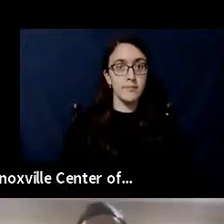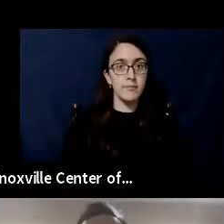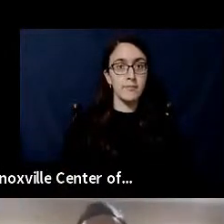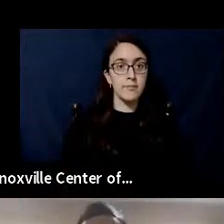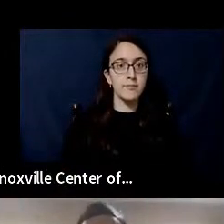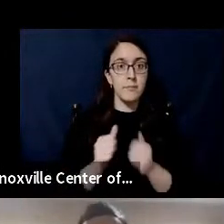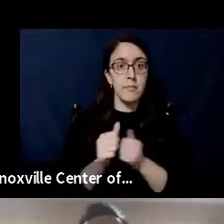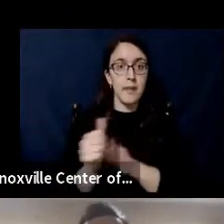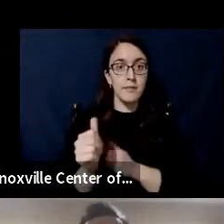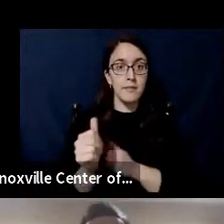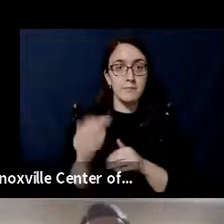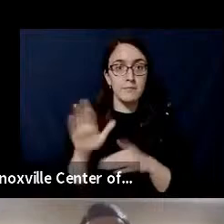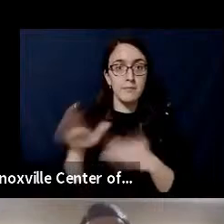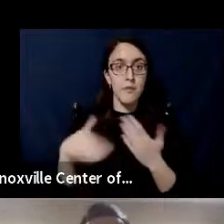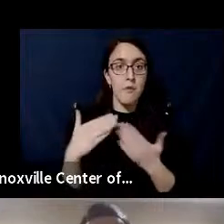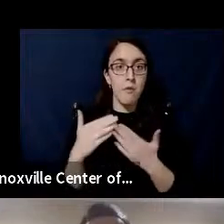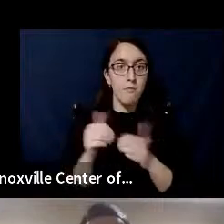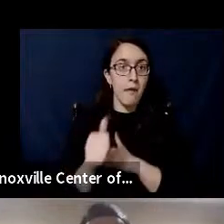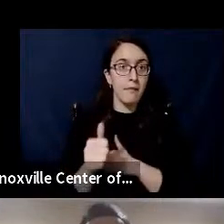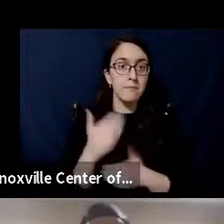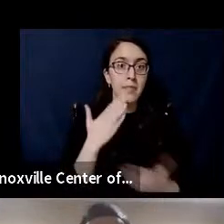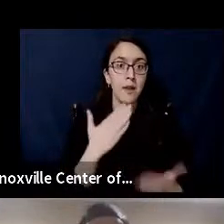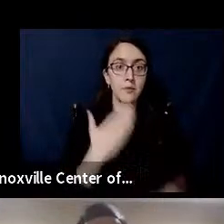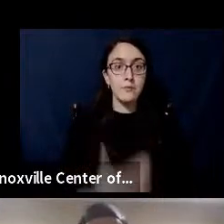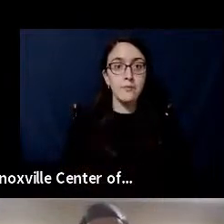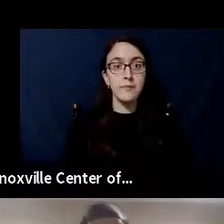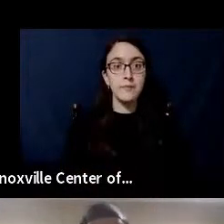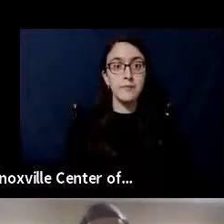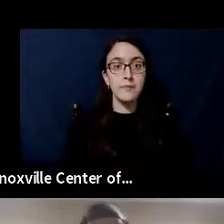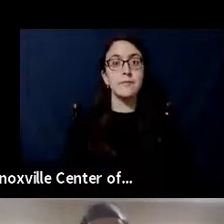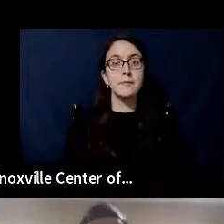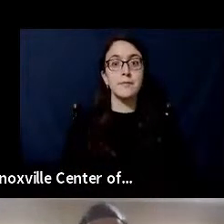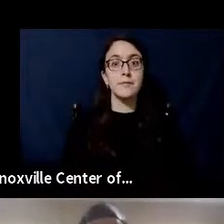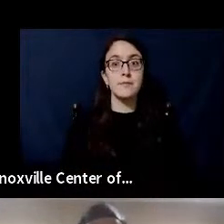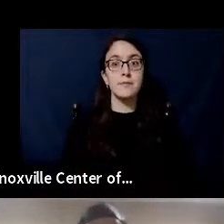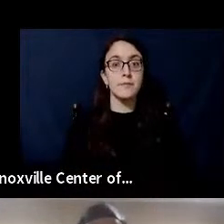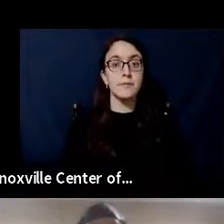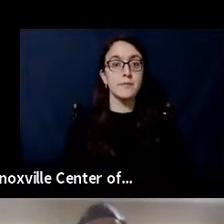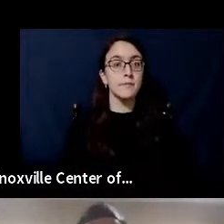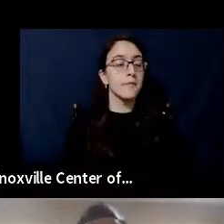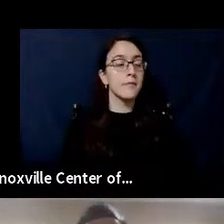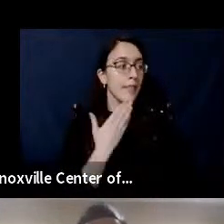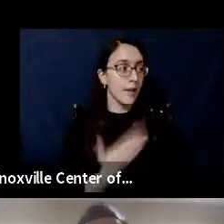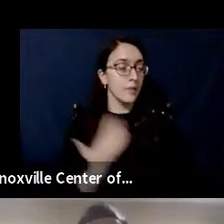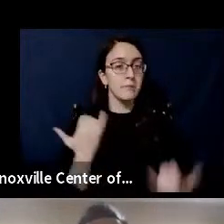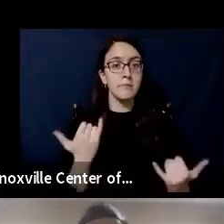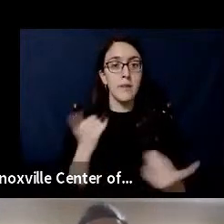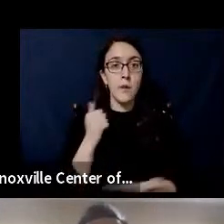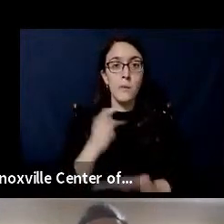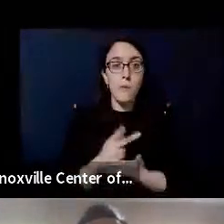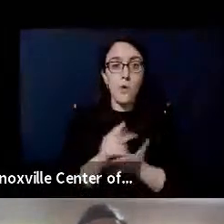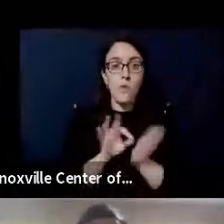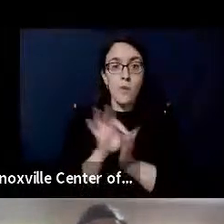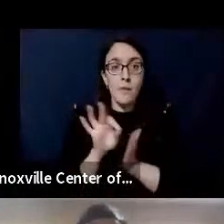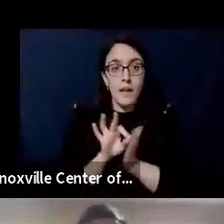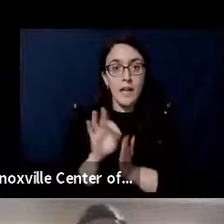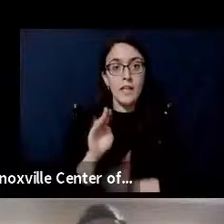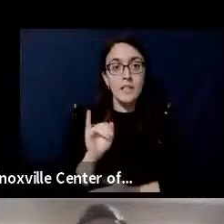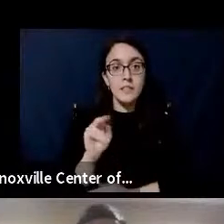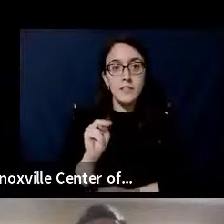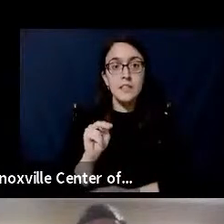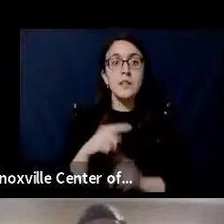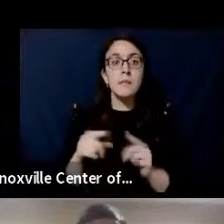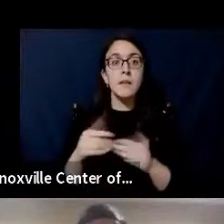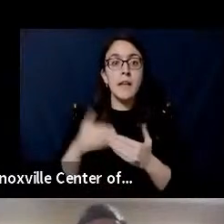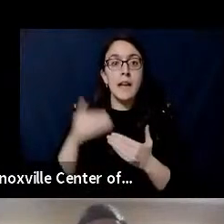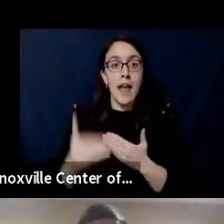Passed unanimously. Thank you. Thank you, Narda. You have approved the minutes. The next item on the agenda